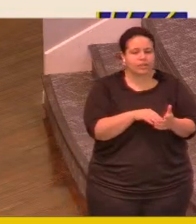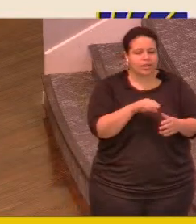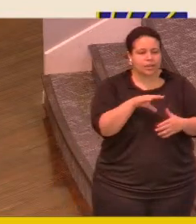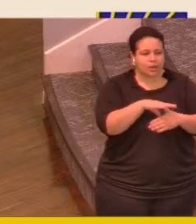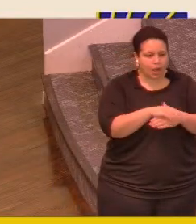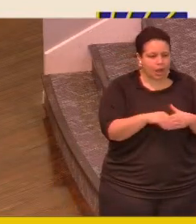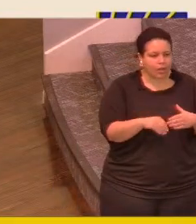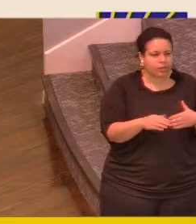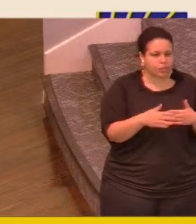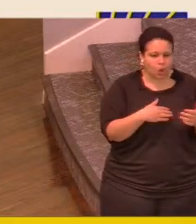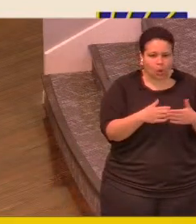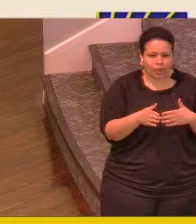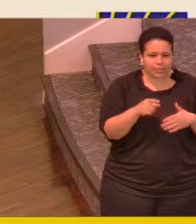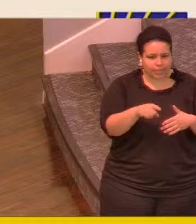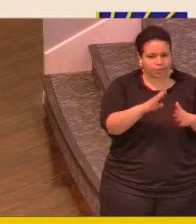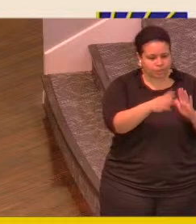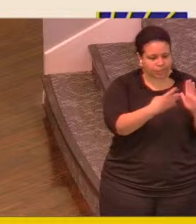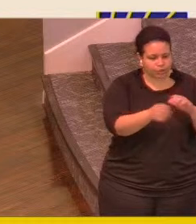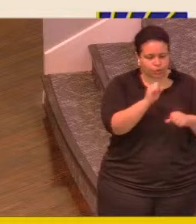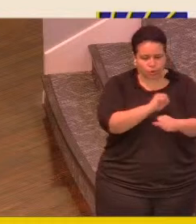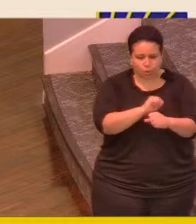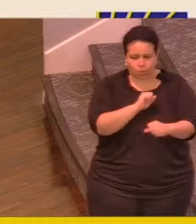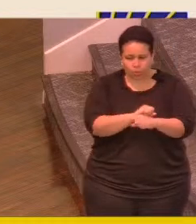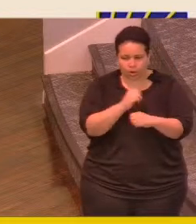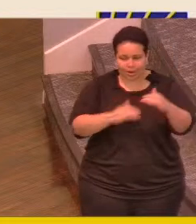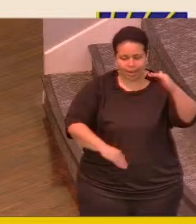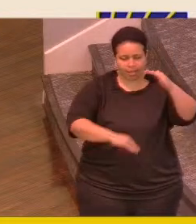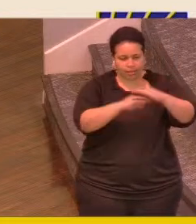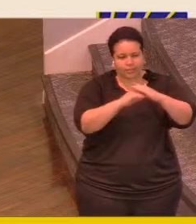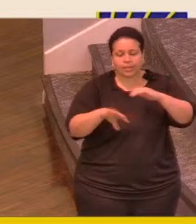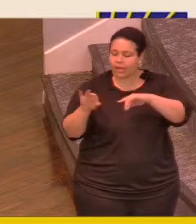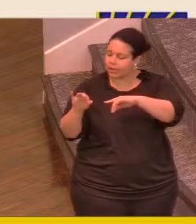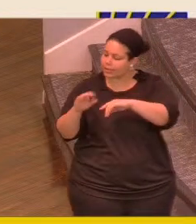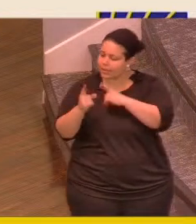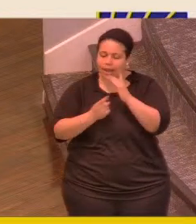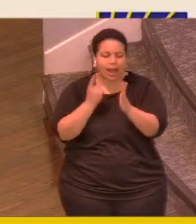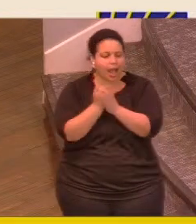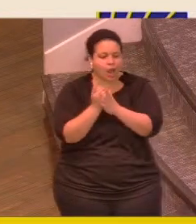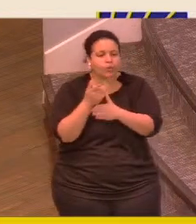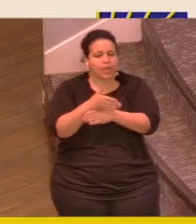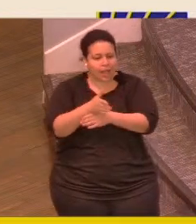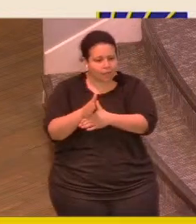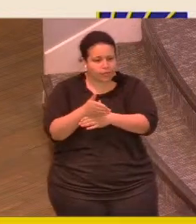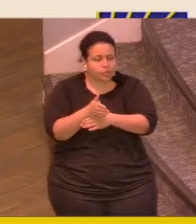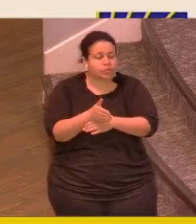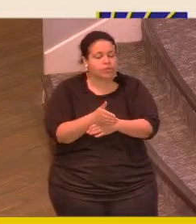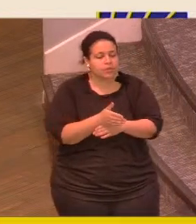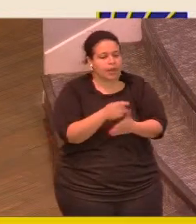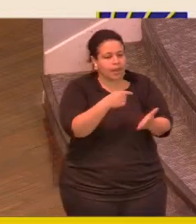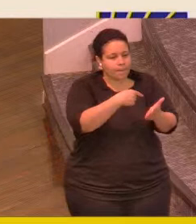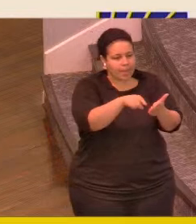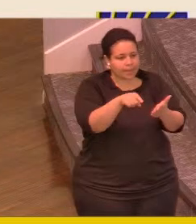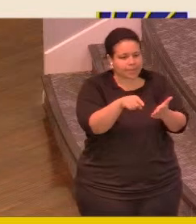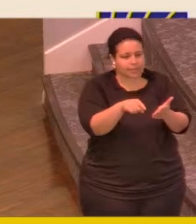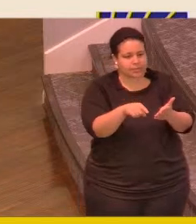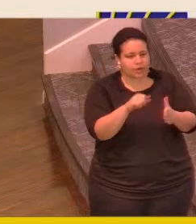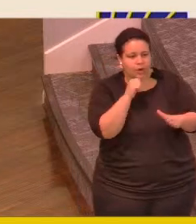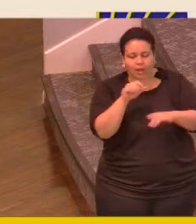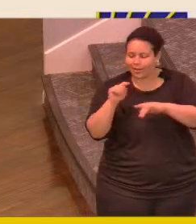scheduled to or works at least 19 hours per week on average. These payments are not TRS